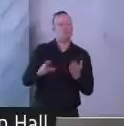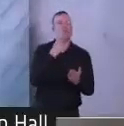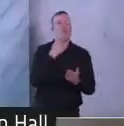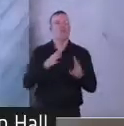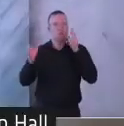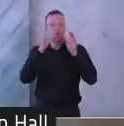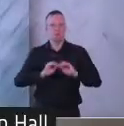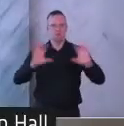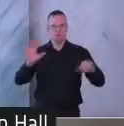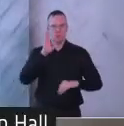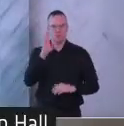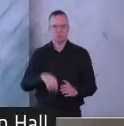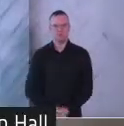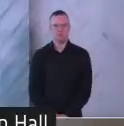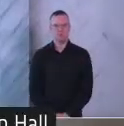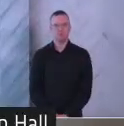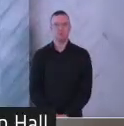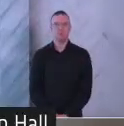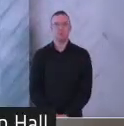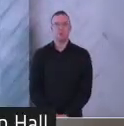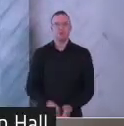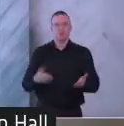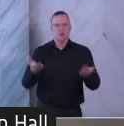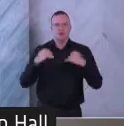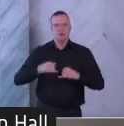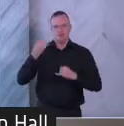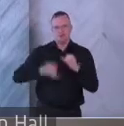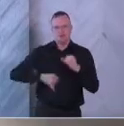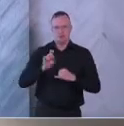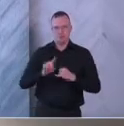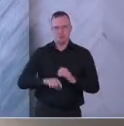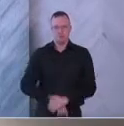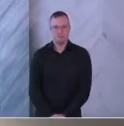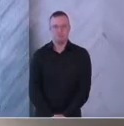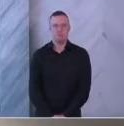you. And with that, we have our final curated question.